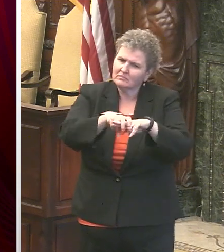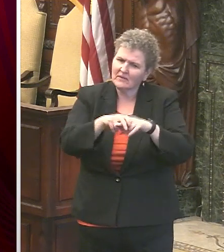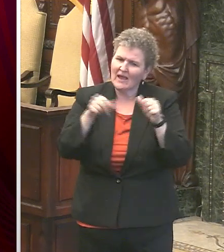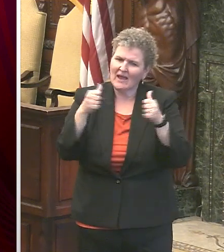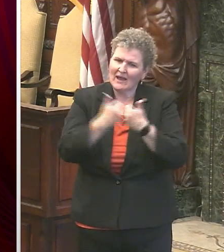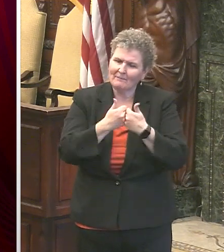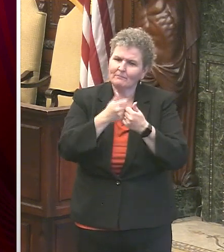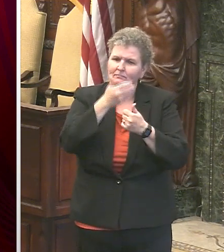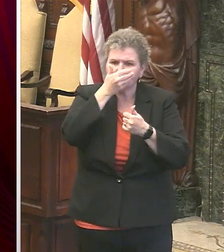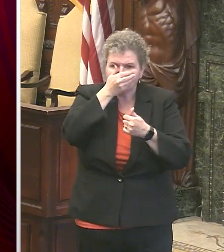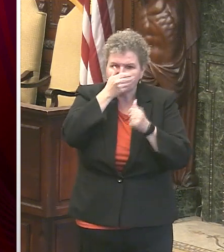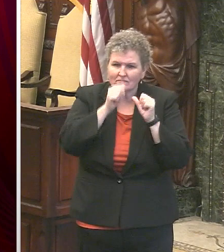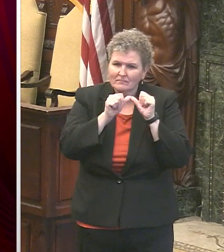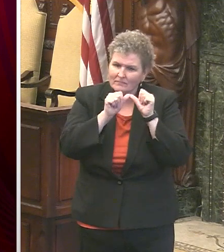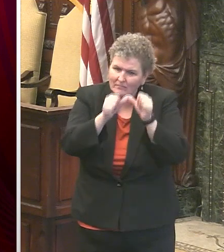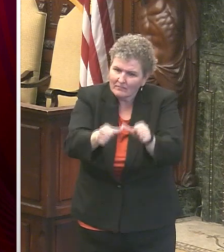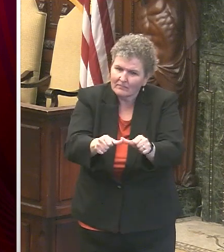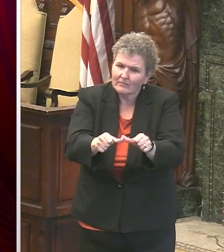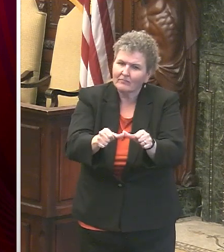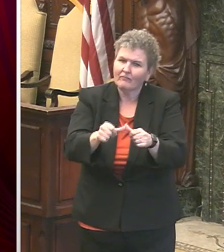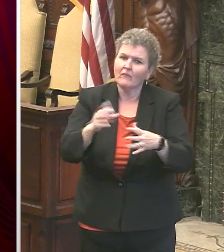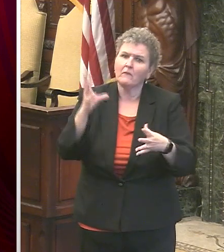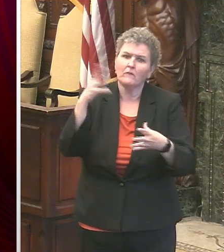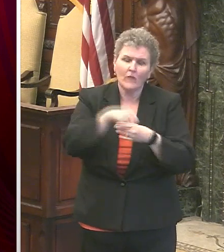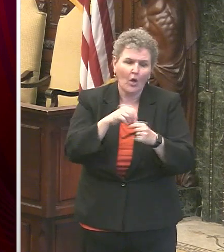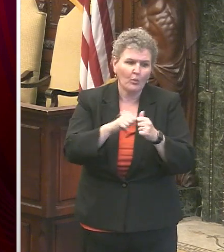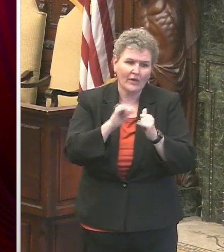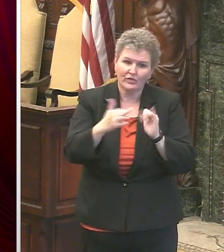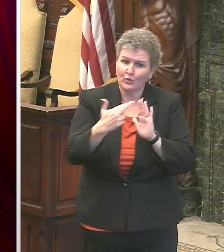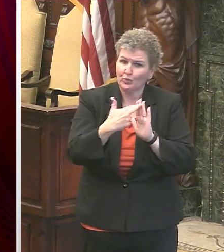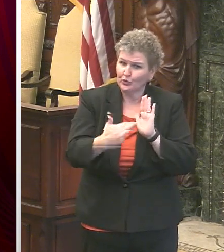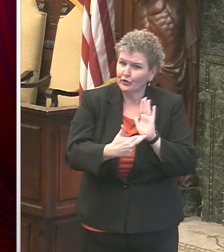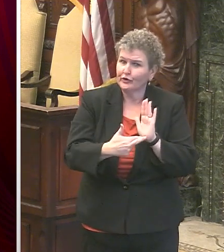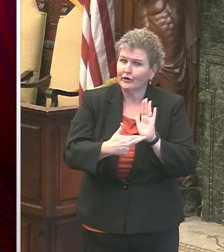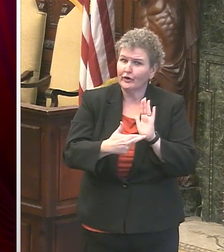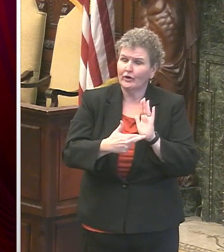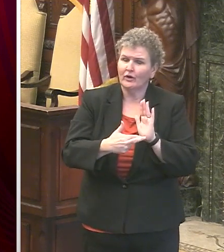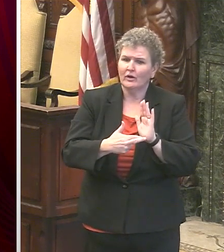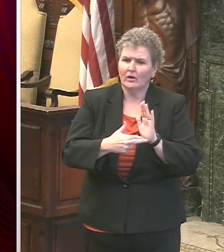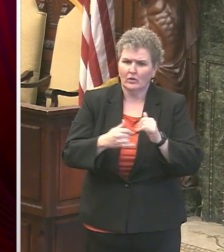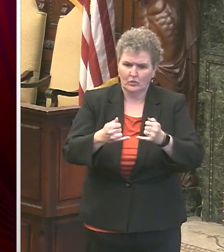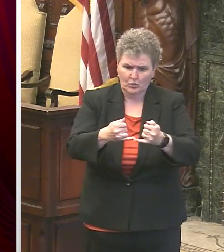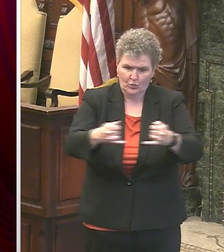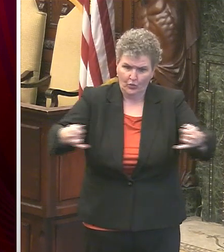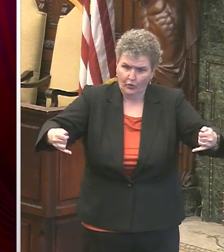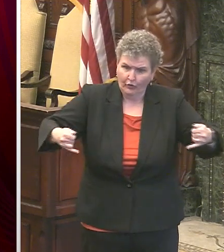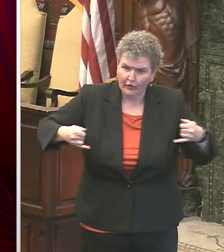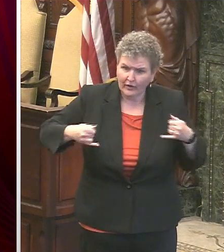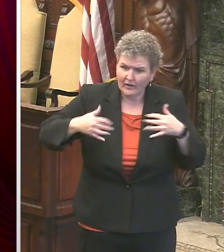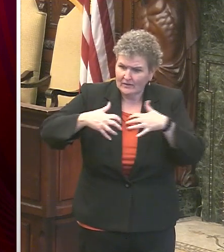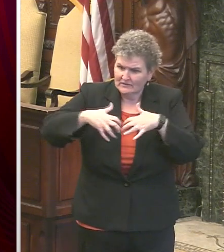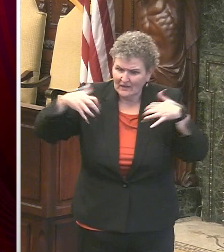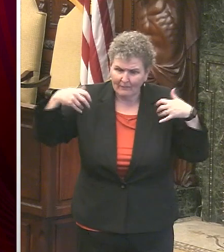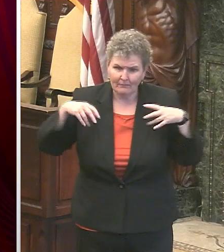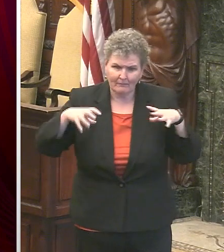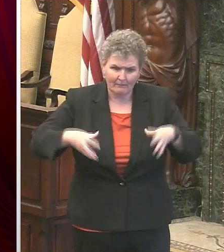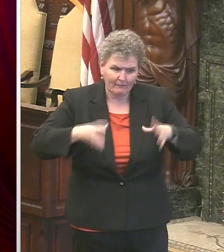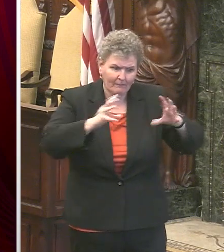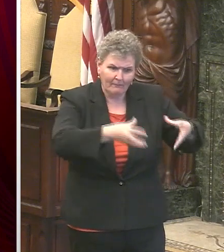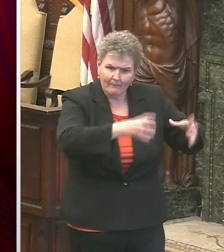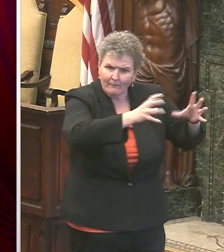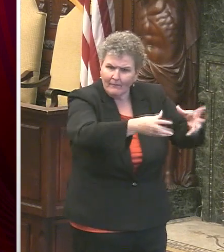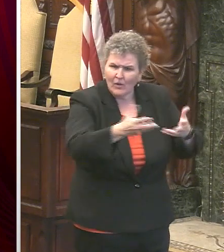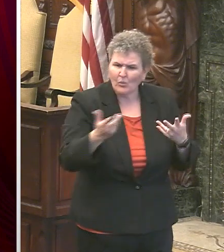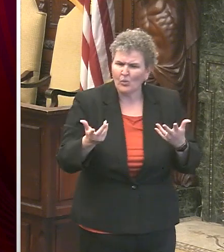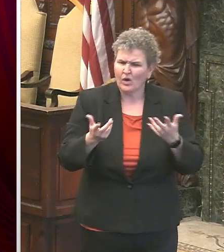everybody who goes there ought to know that that's part of the rules. And they're going to cordon off part of this stadium? They're going to take places and say, you can't go in there?